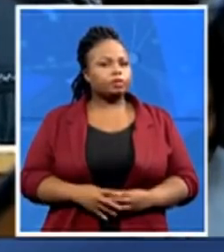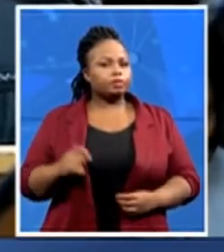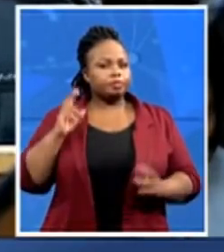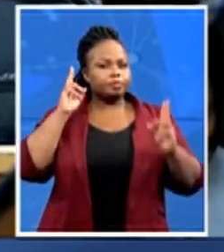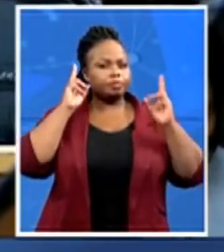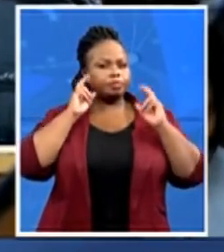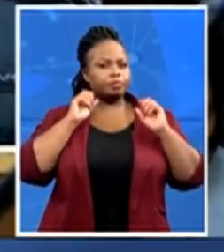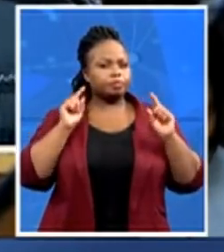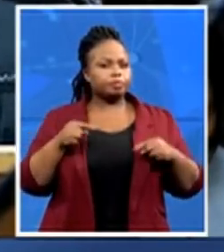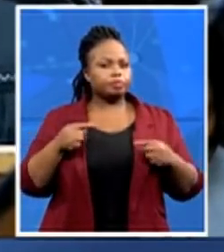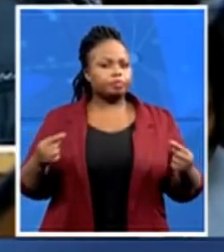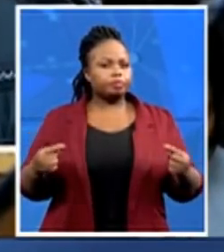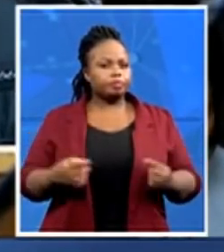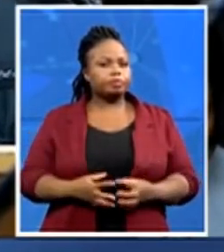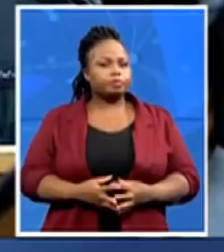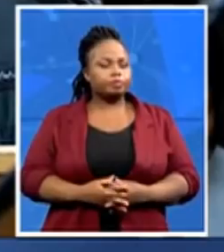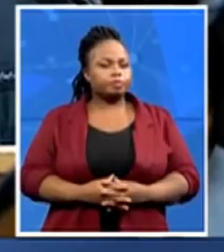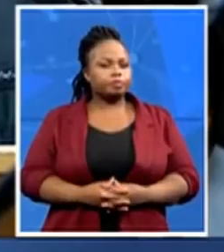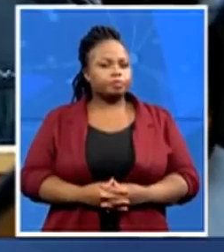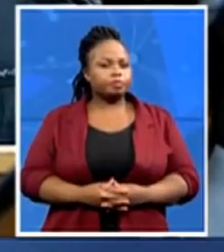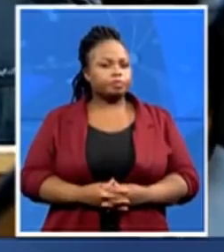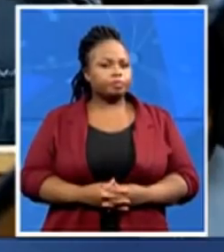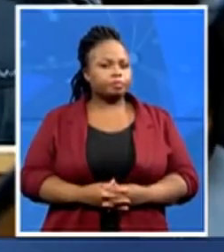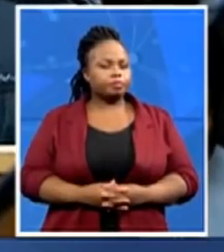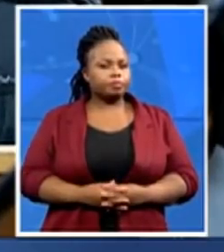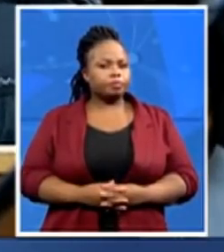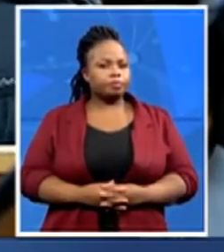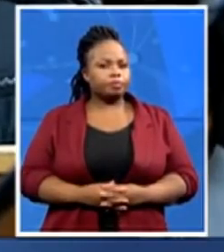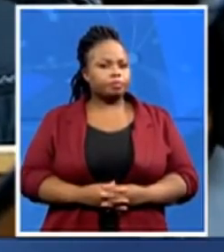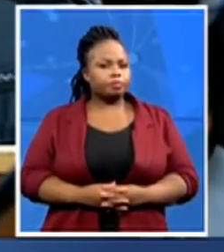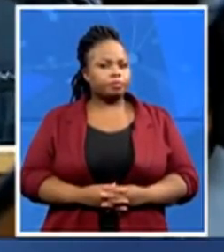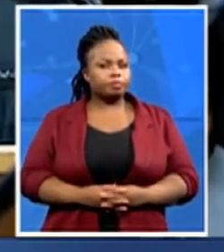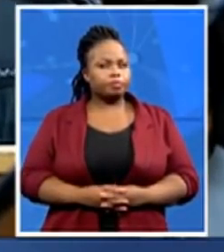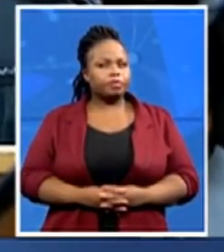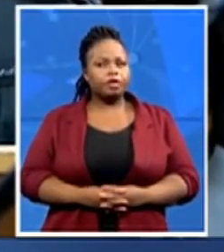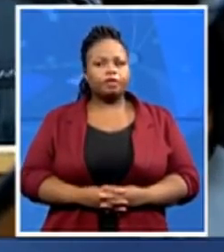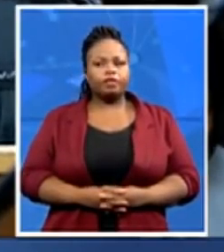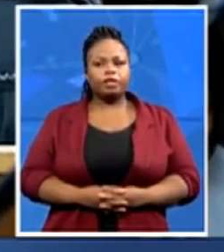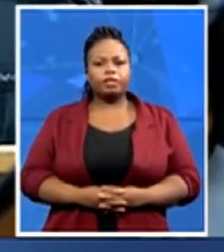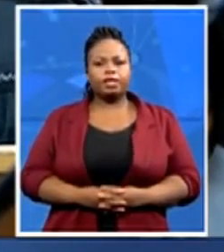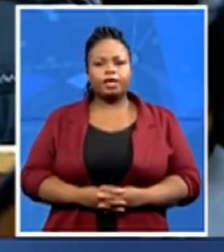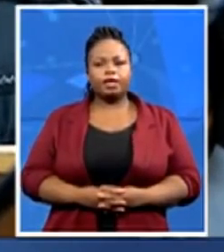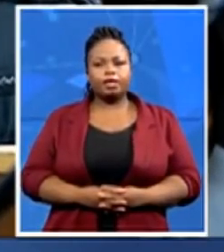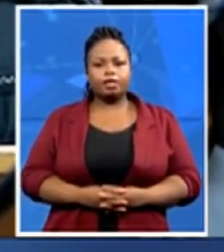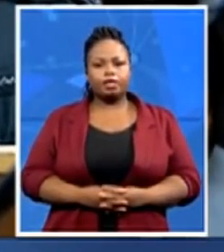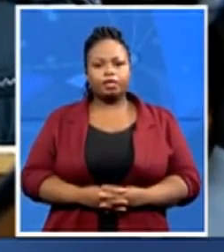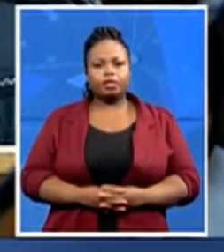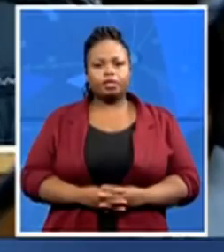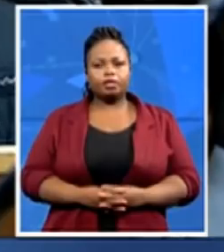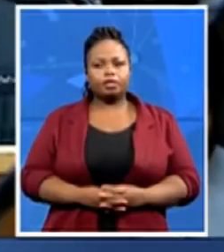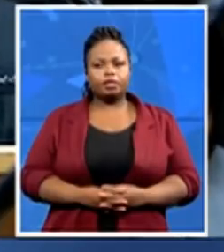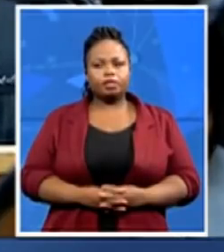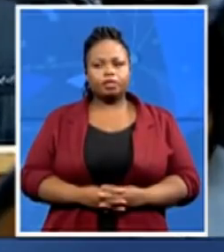to the reasons for the state opposing bail, that the state had ample reason to oppose bail, as set out in the affidavit of